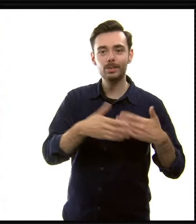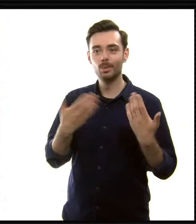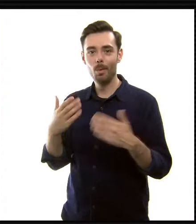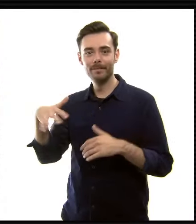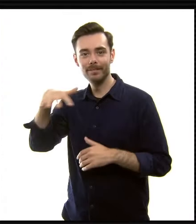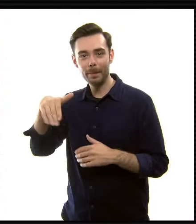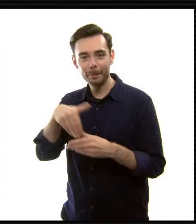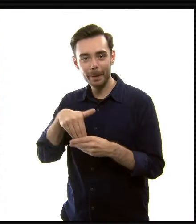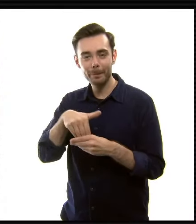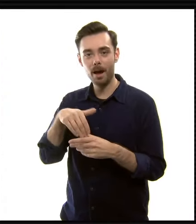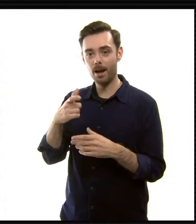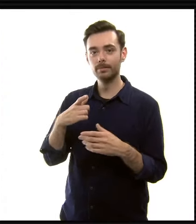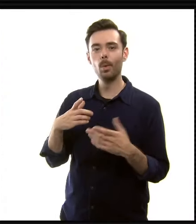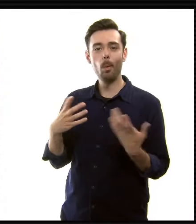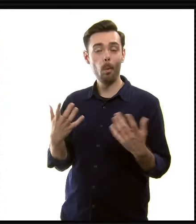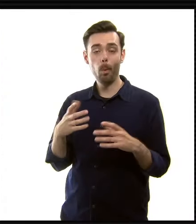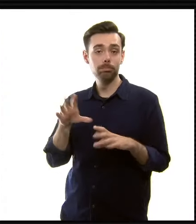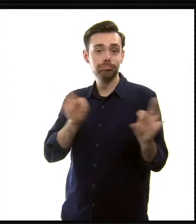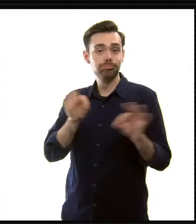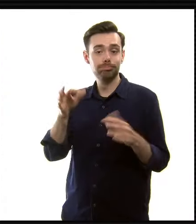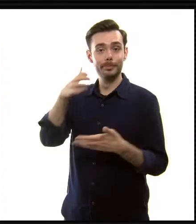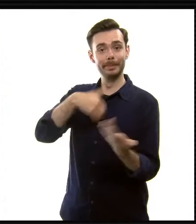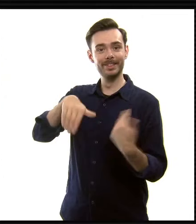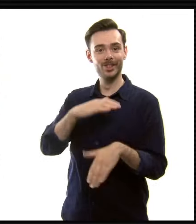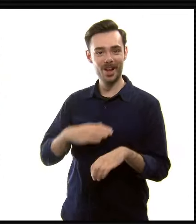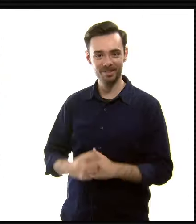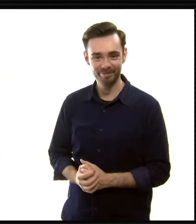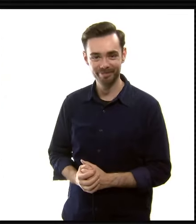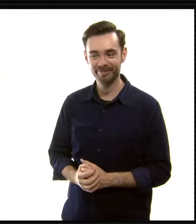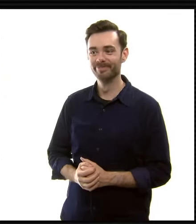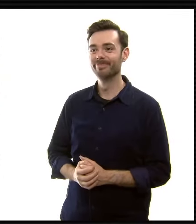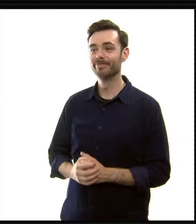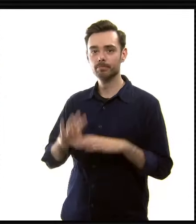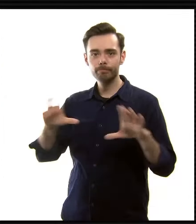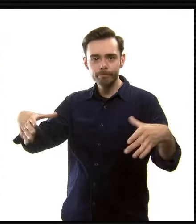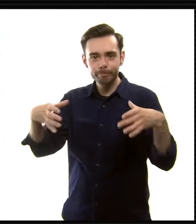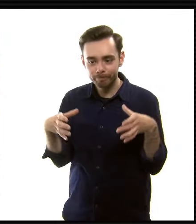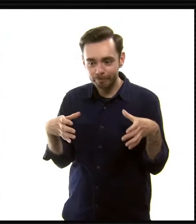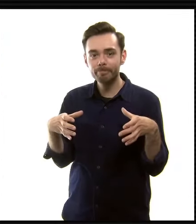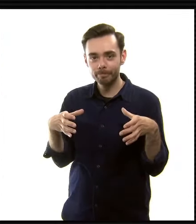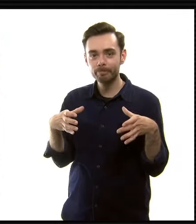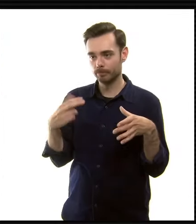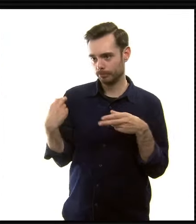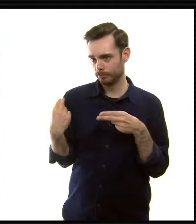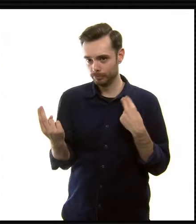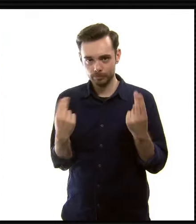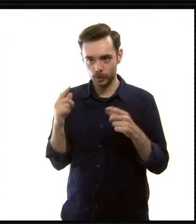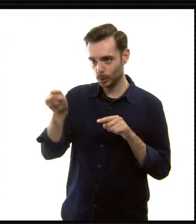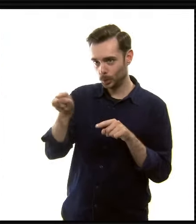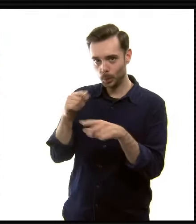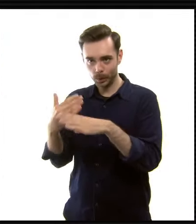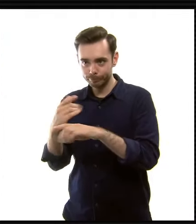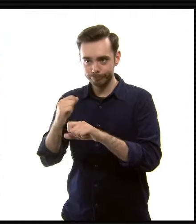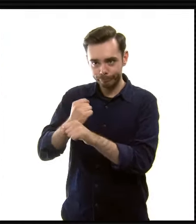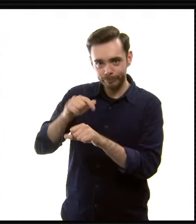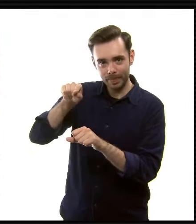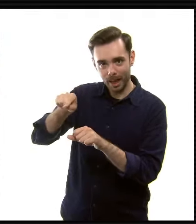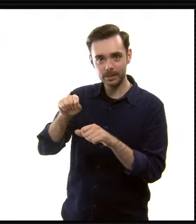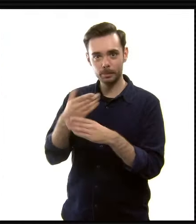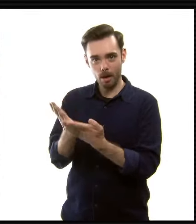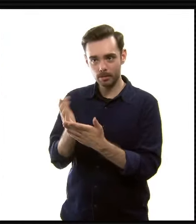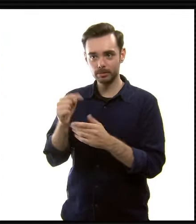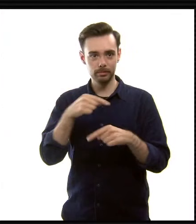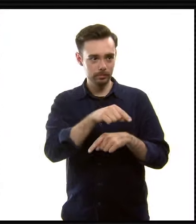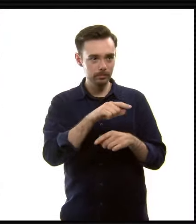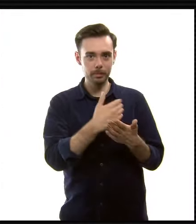of confusing combination of both. Then once the fam are gathered, you can then co-build sets for sets like LEGO Friends and